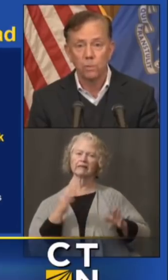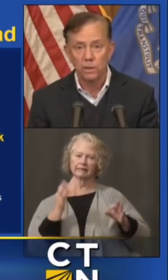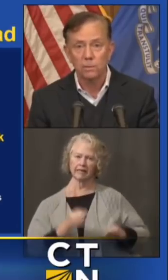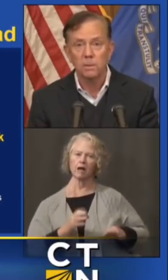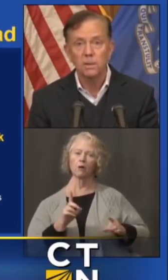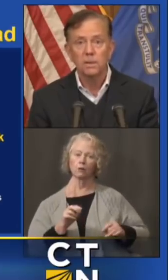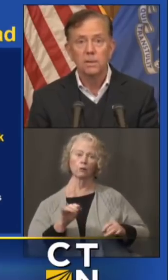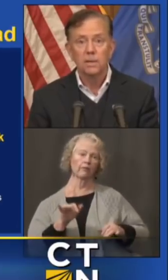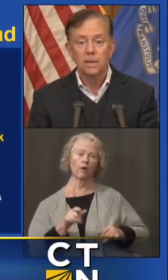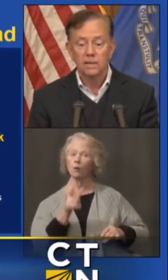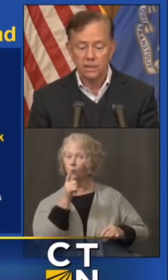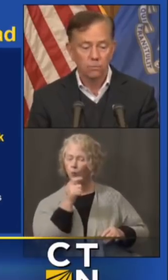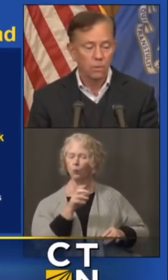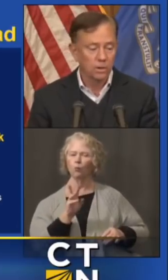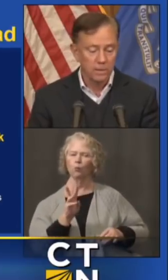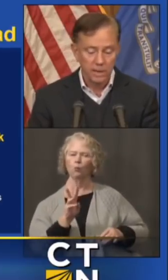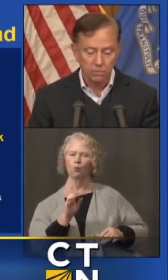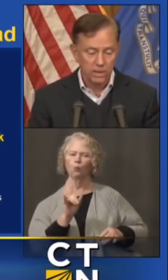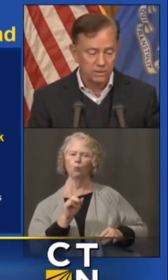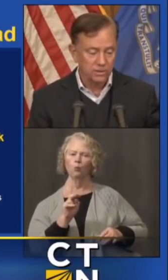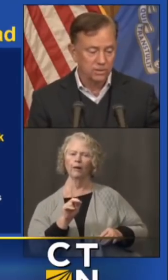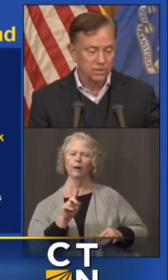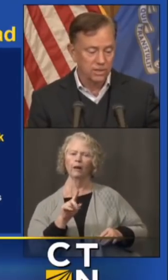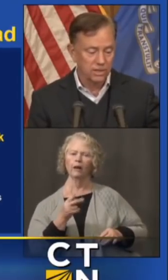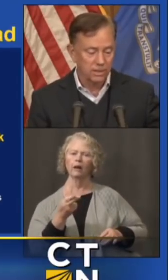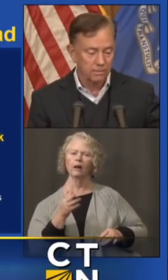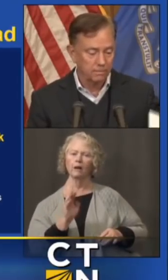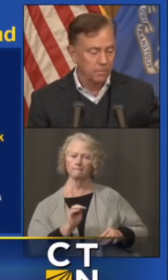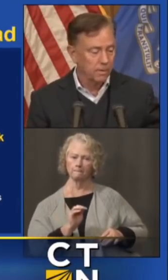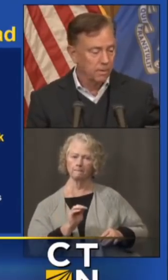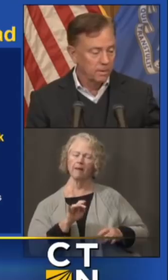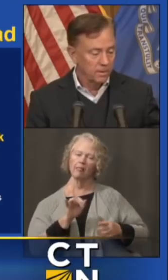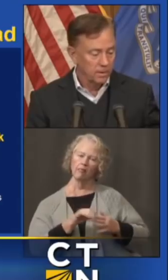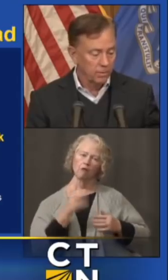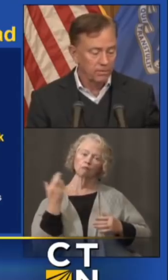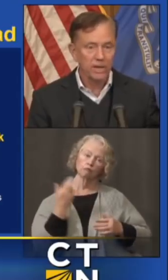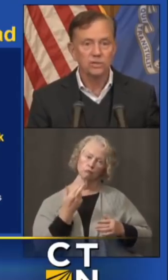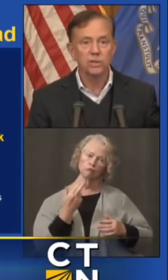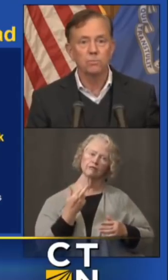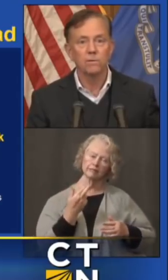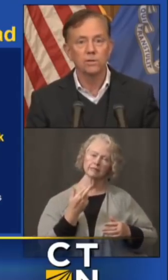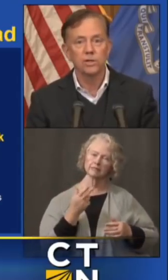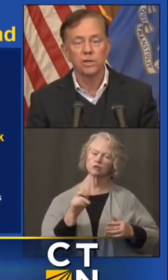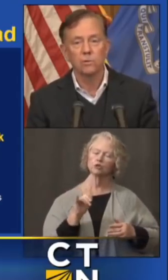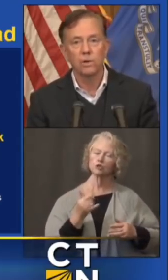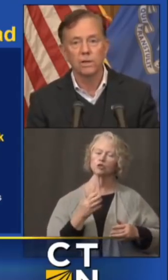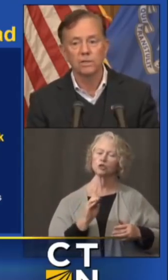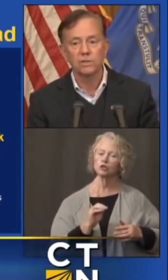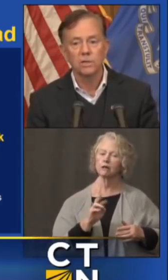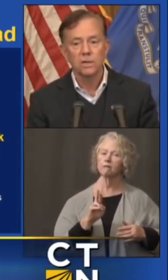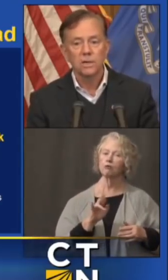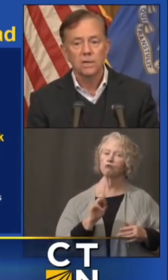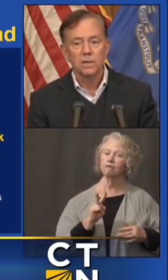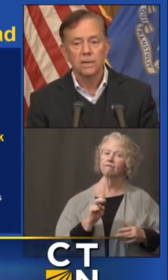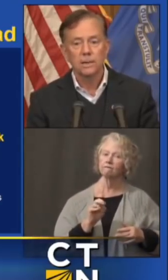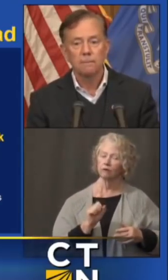that's Windham. And one of the many reasons that, we've got Jim Rivers here with